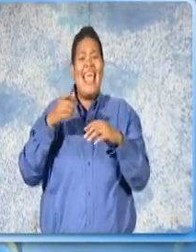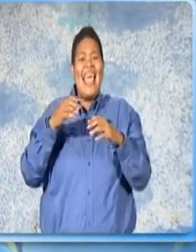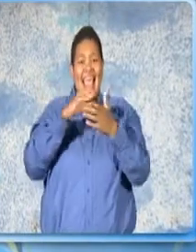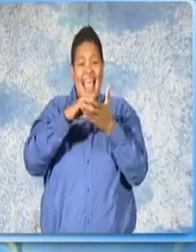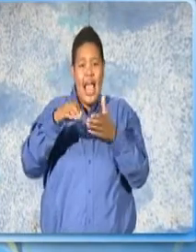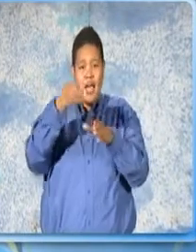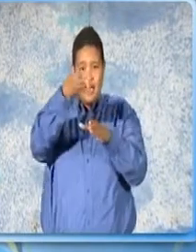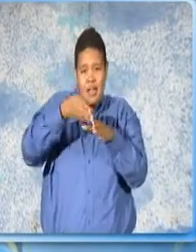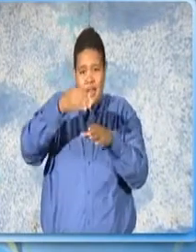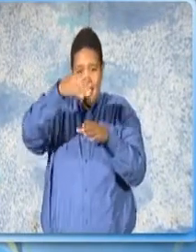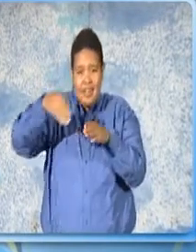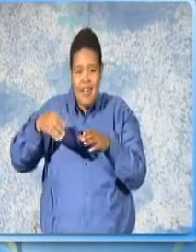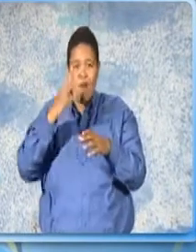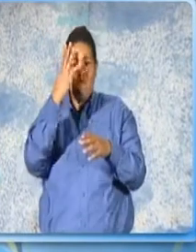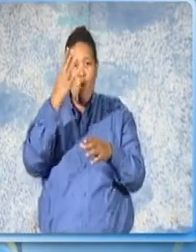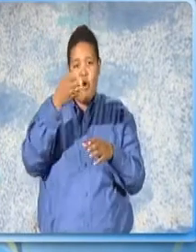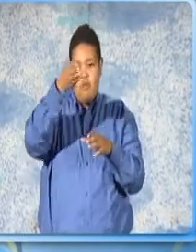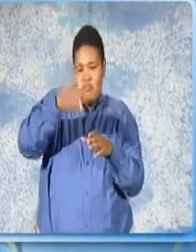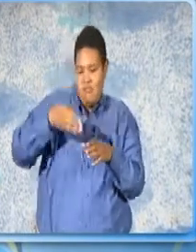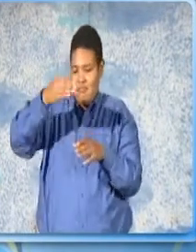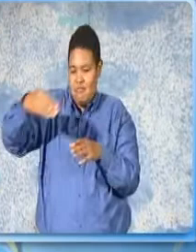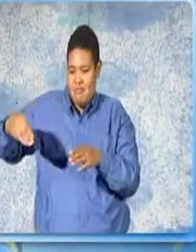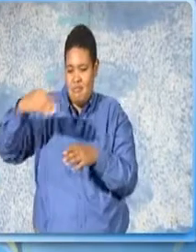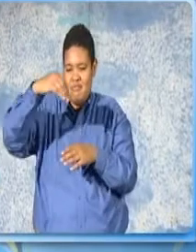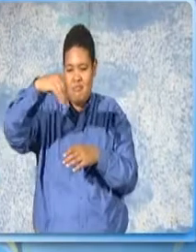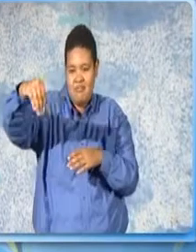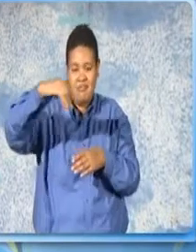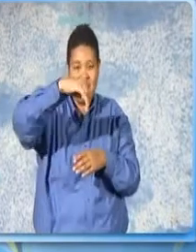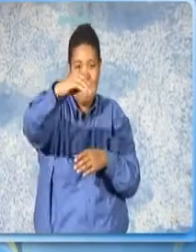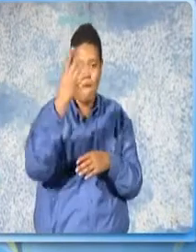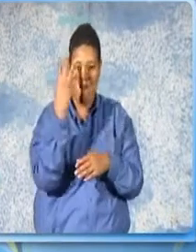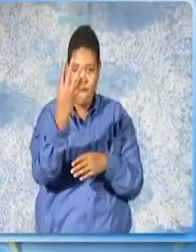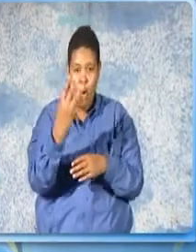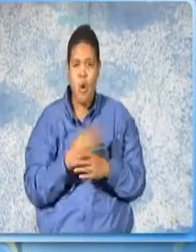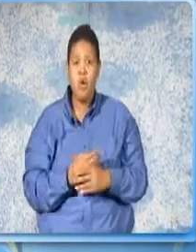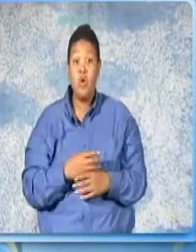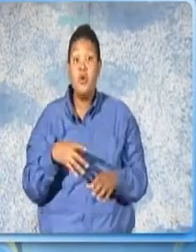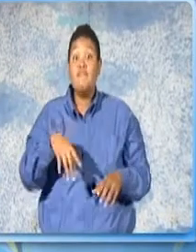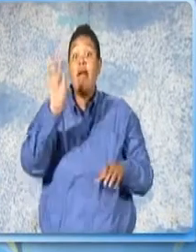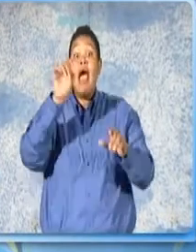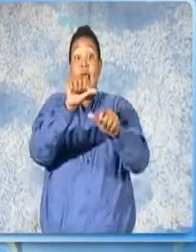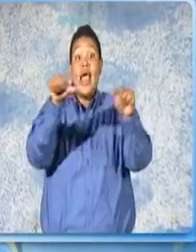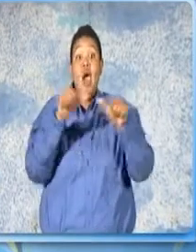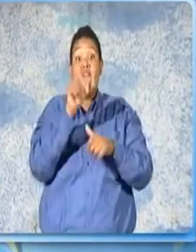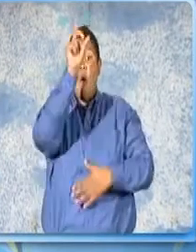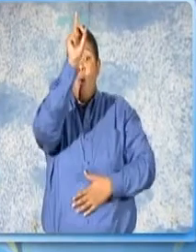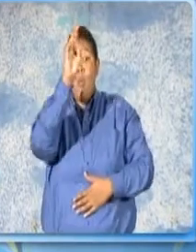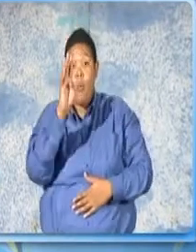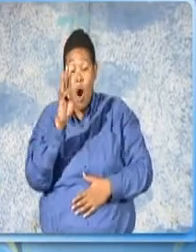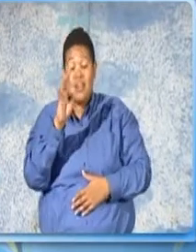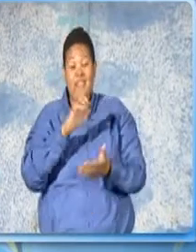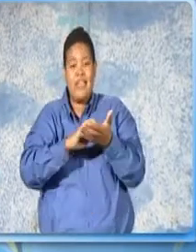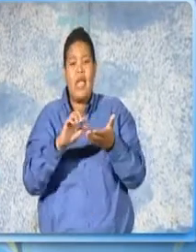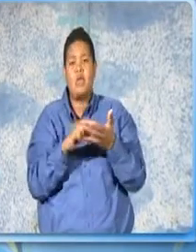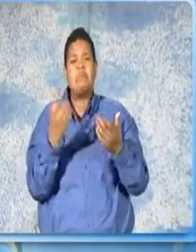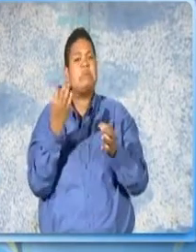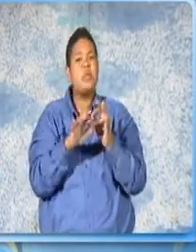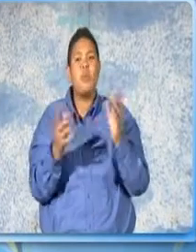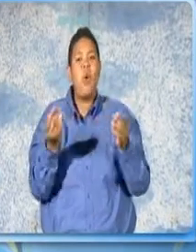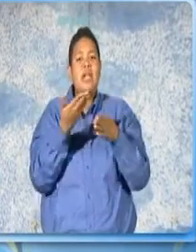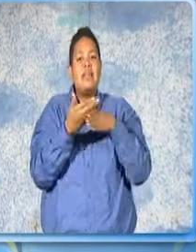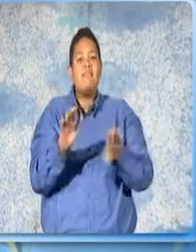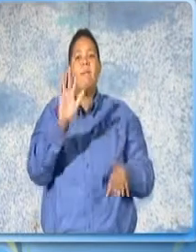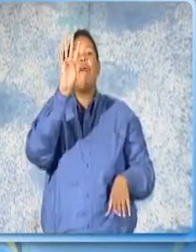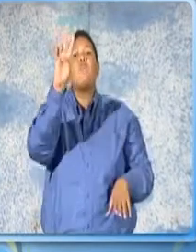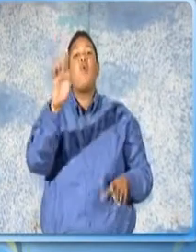it is divided into 4? To find the area on top of a quarter of the cake, we would simply divide by 4,